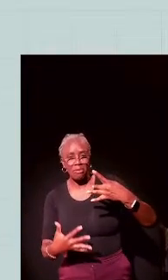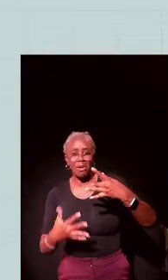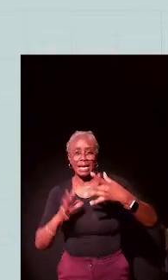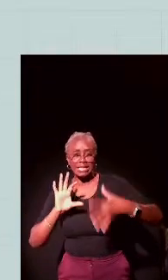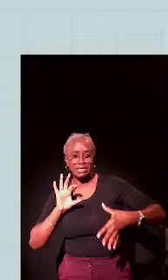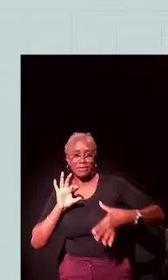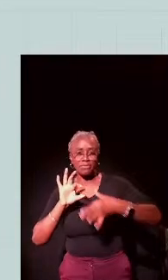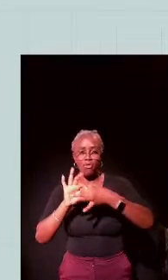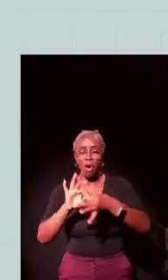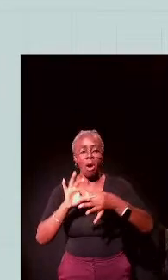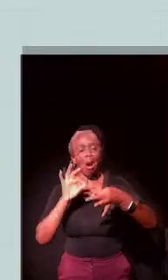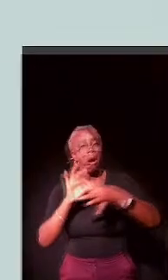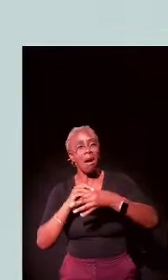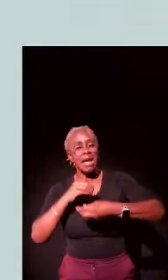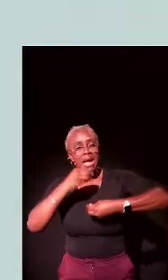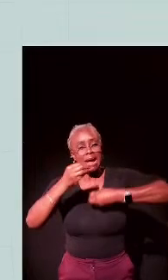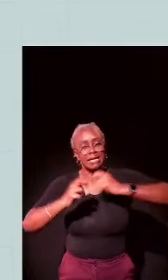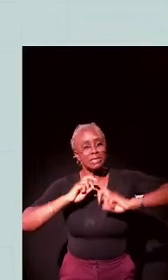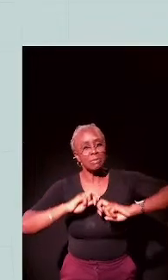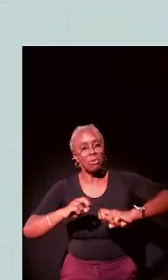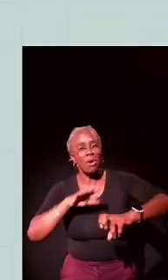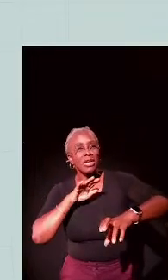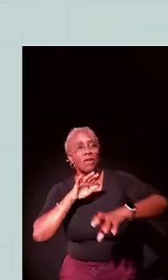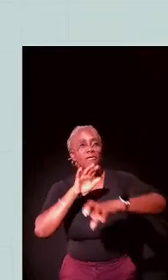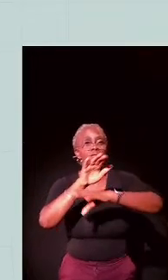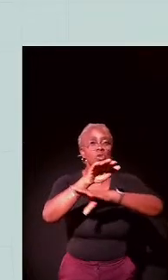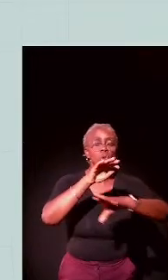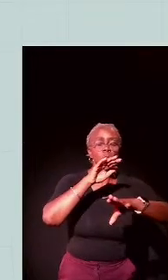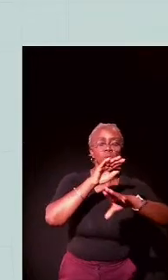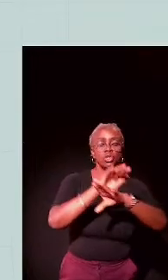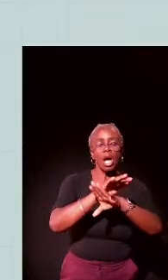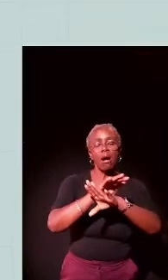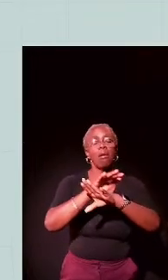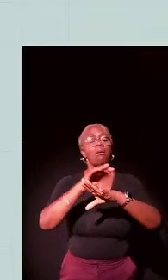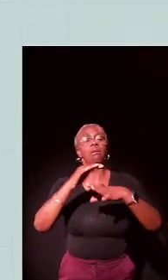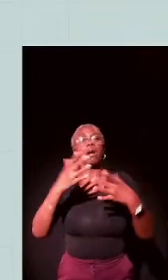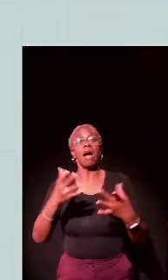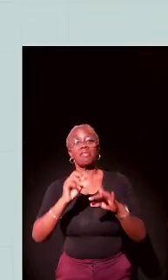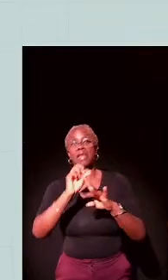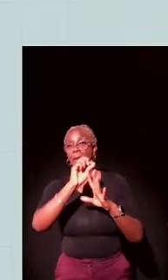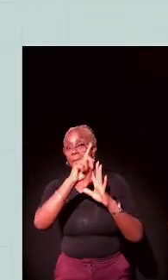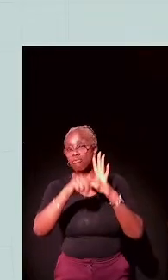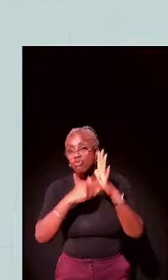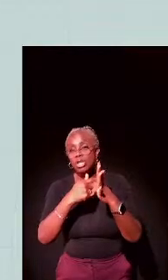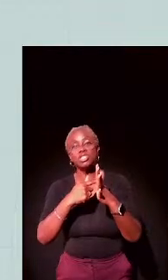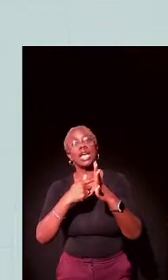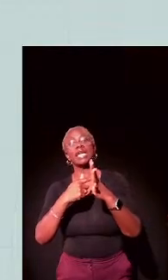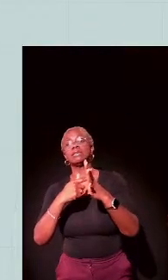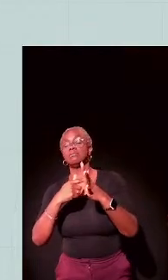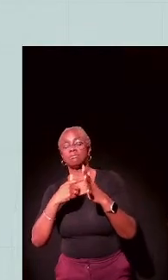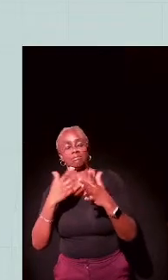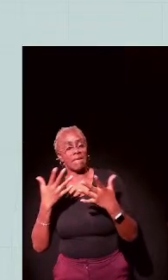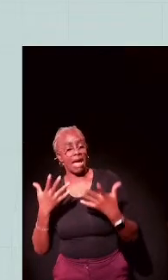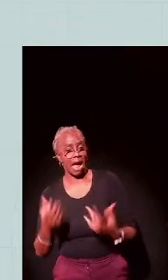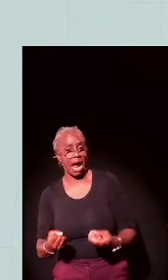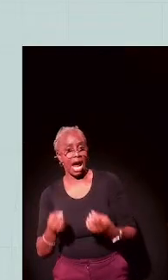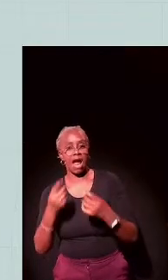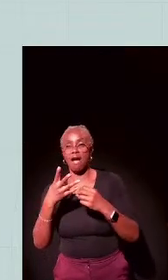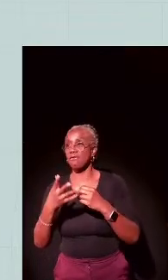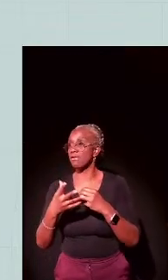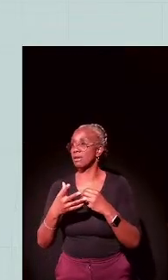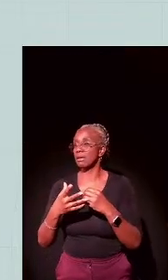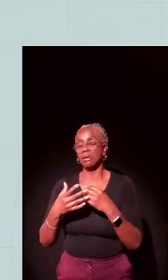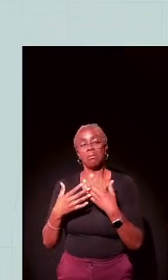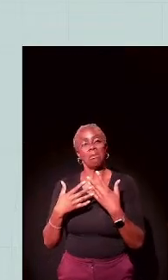of exploring the future of how people will eat. That project over the top right there with some gray pipes